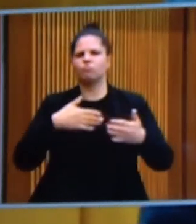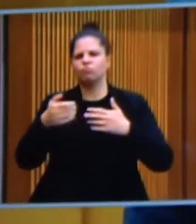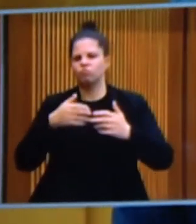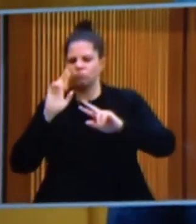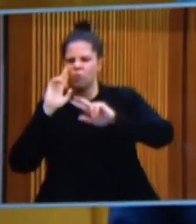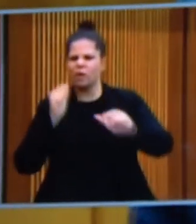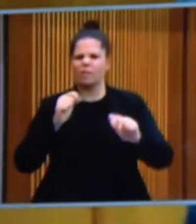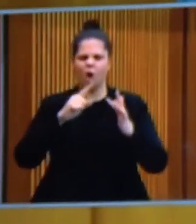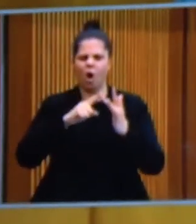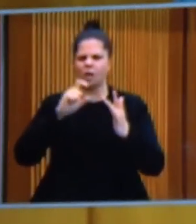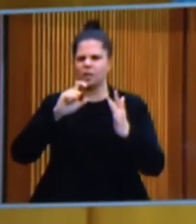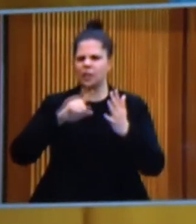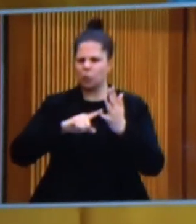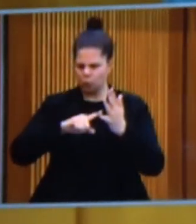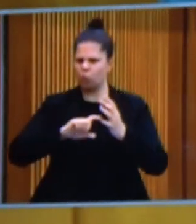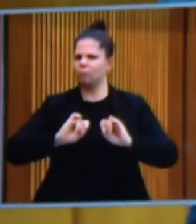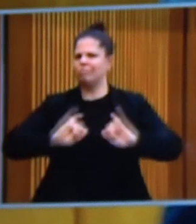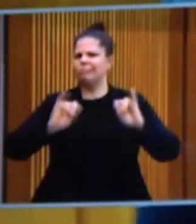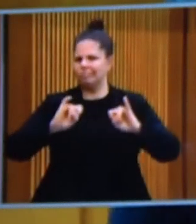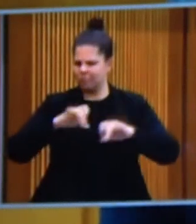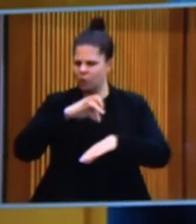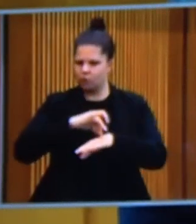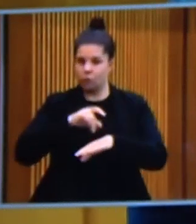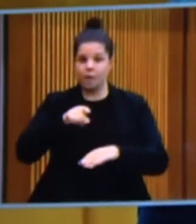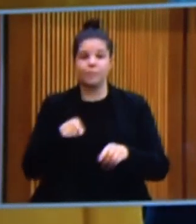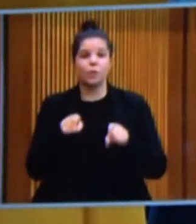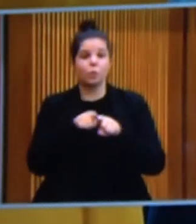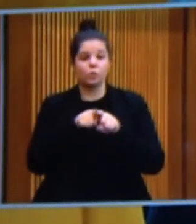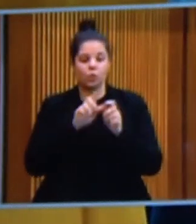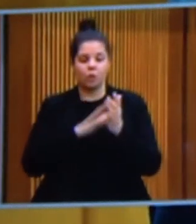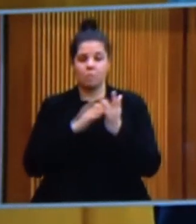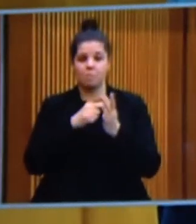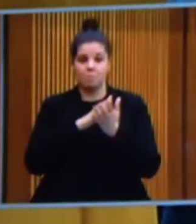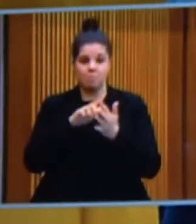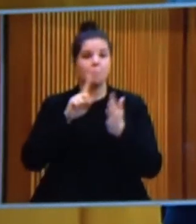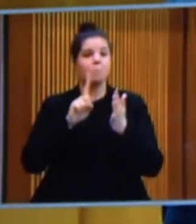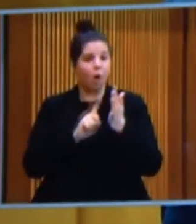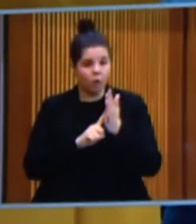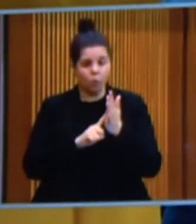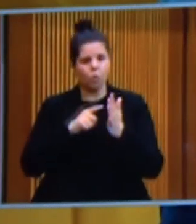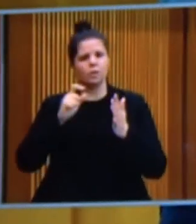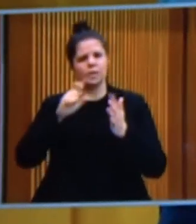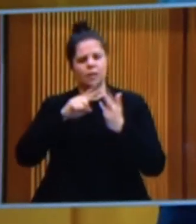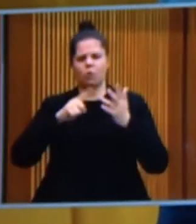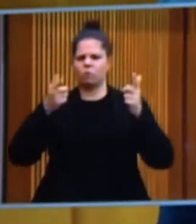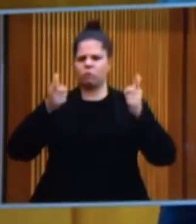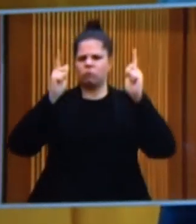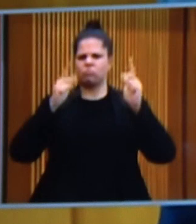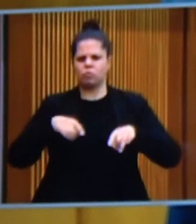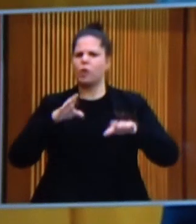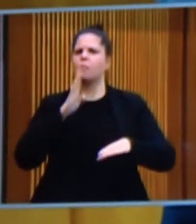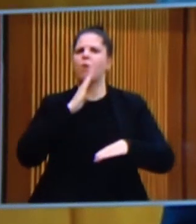ICU. Also joined in particular by Michael Roff, the CEO of the Australian Private